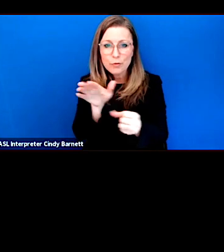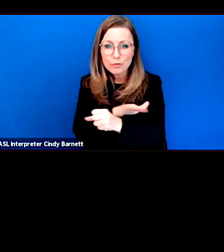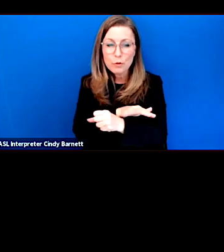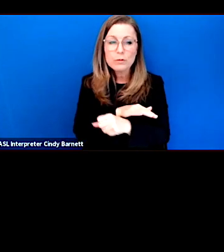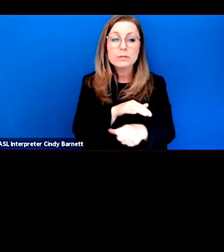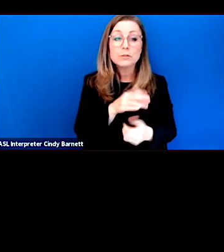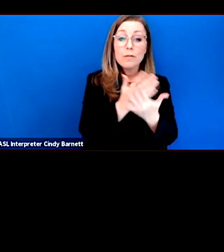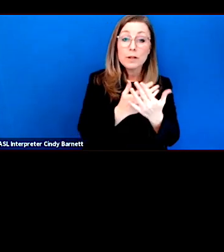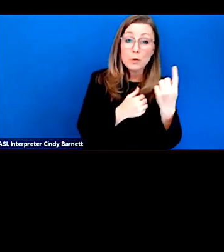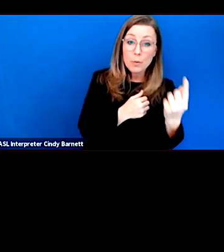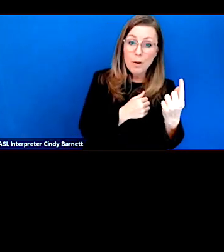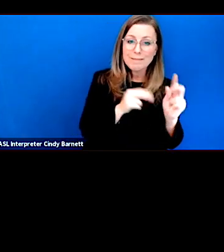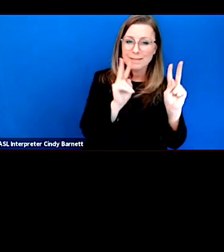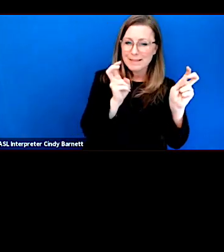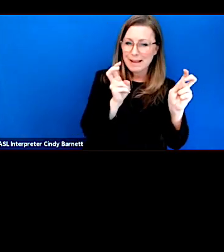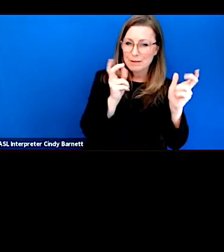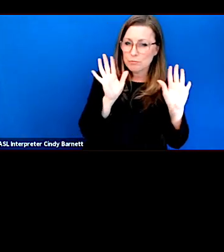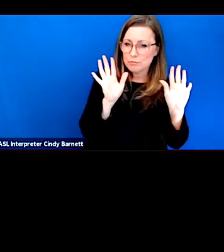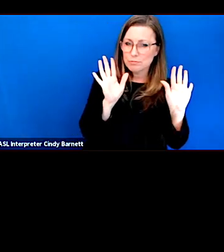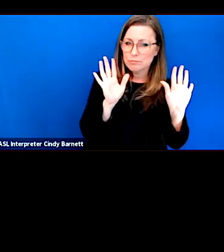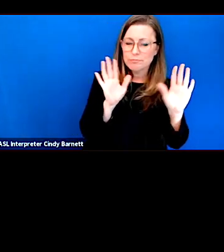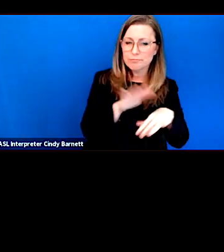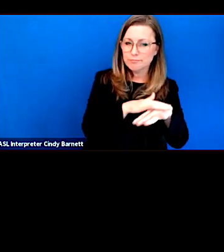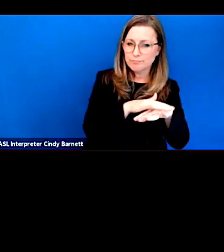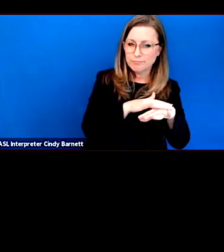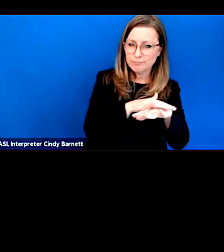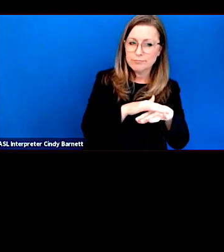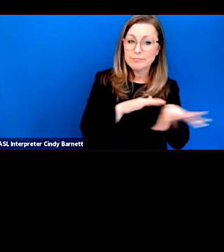So let me switch my screens again.